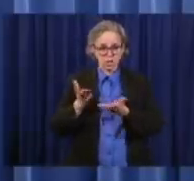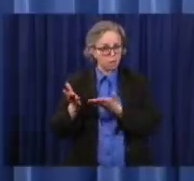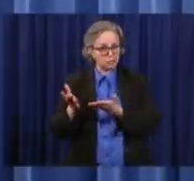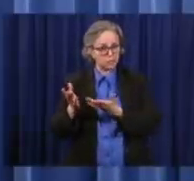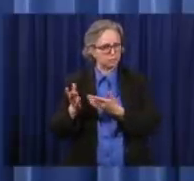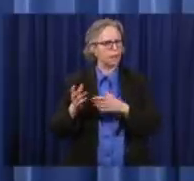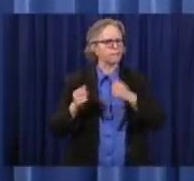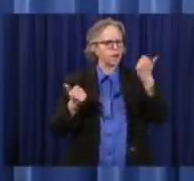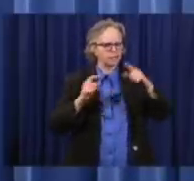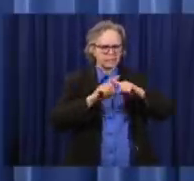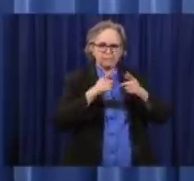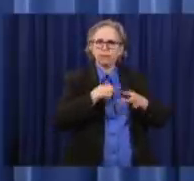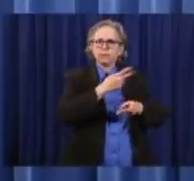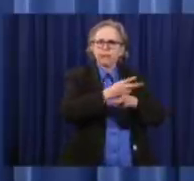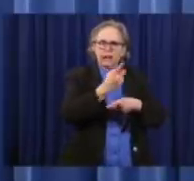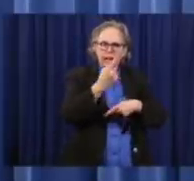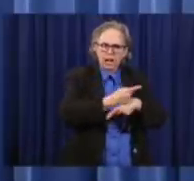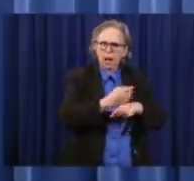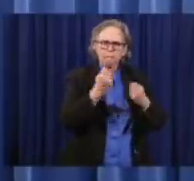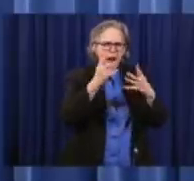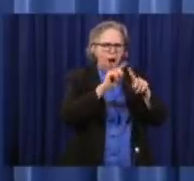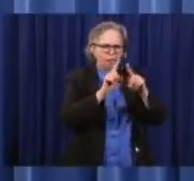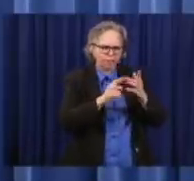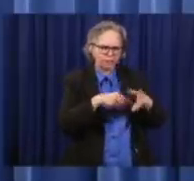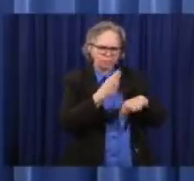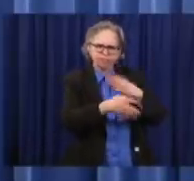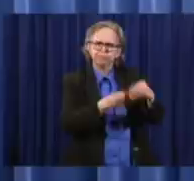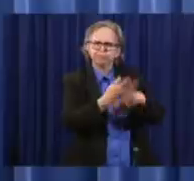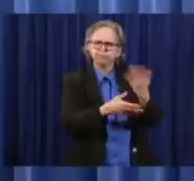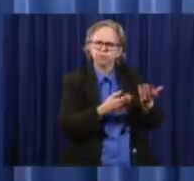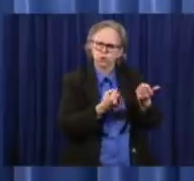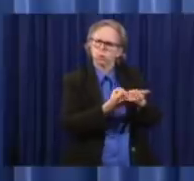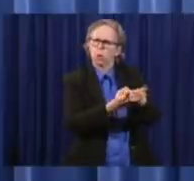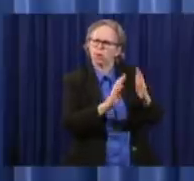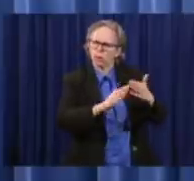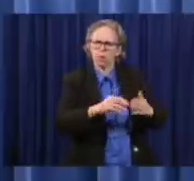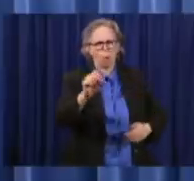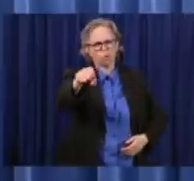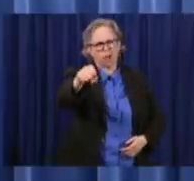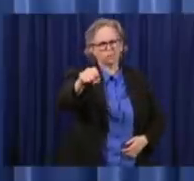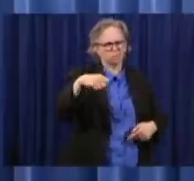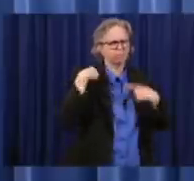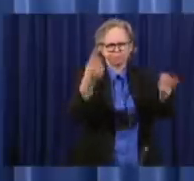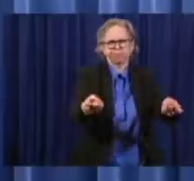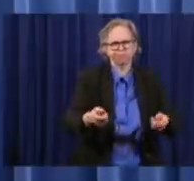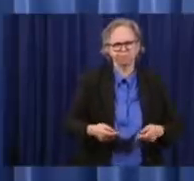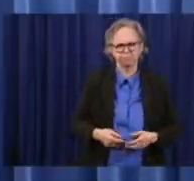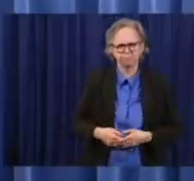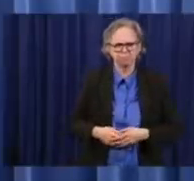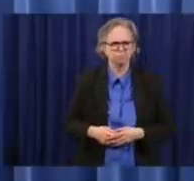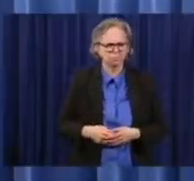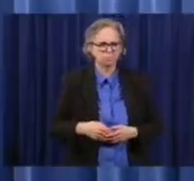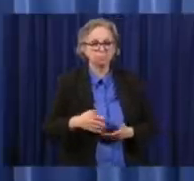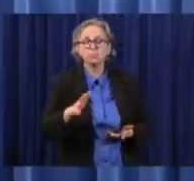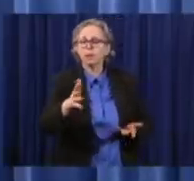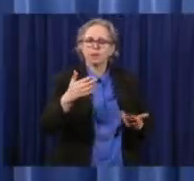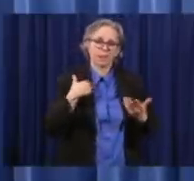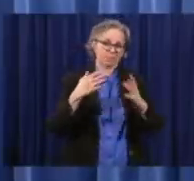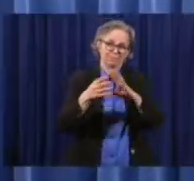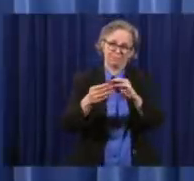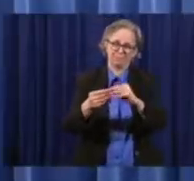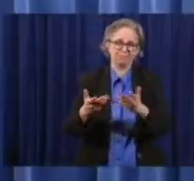is daycare. It's a number of different things that churches provide. I mean, what we have said